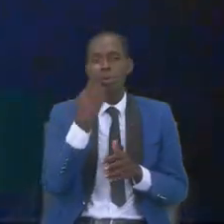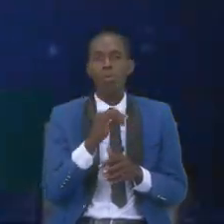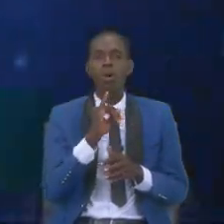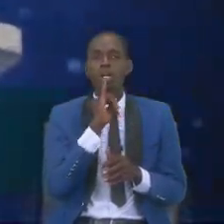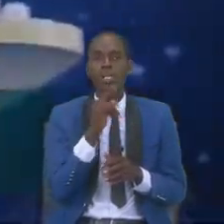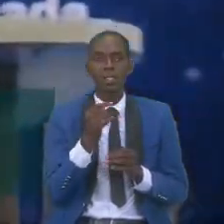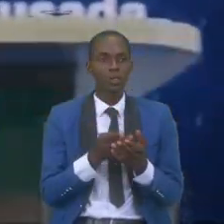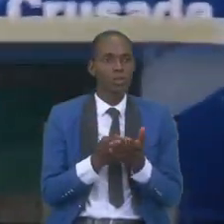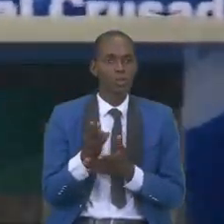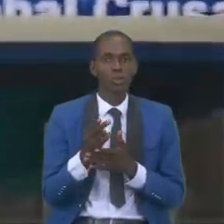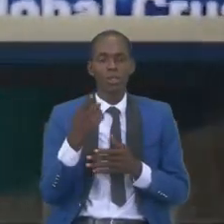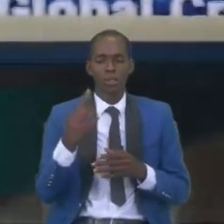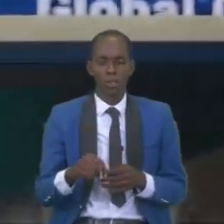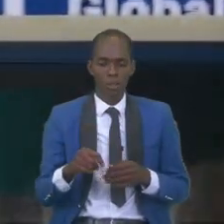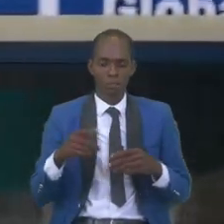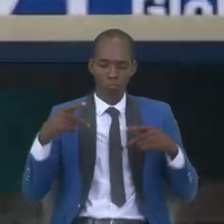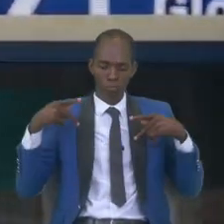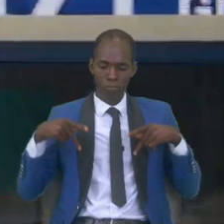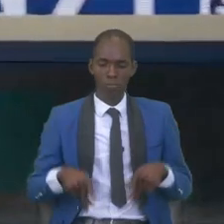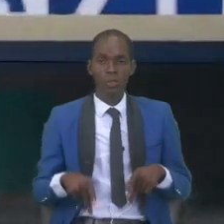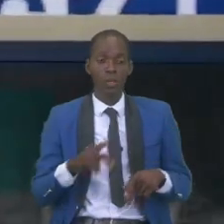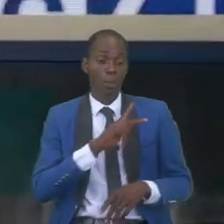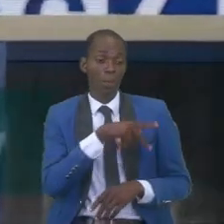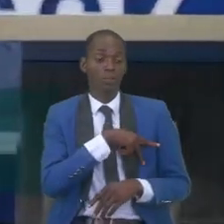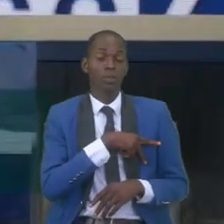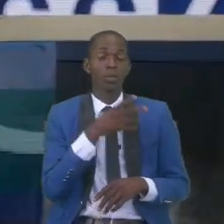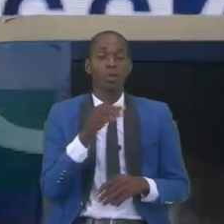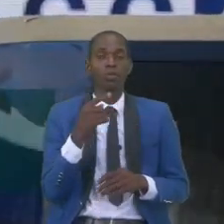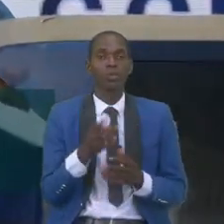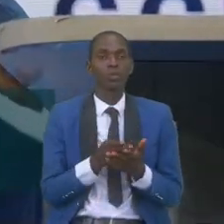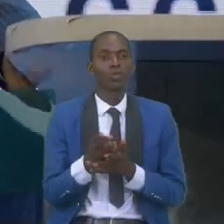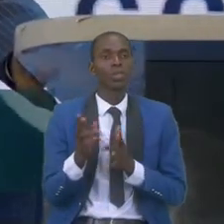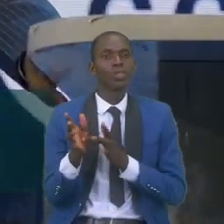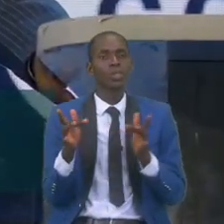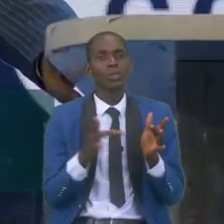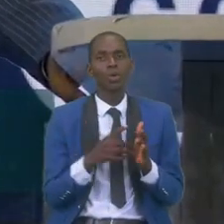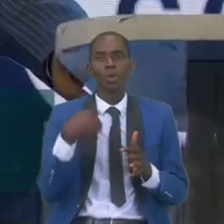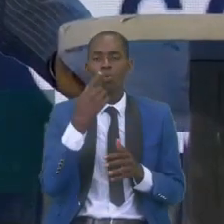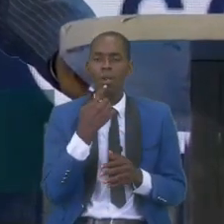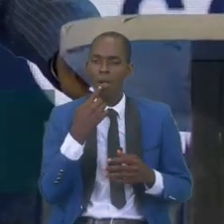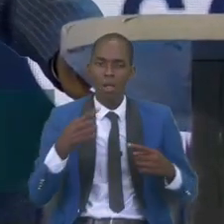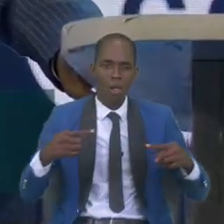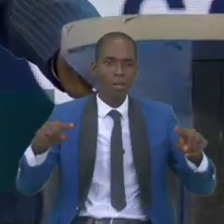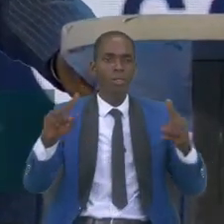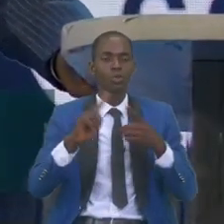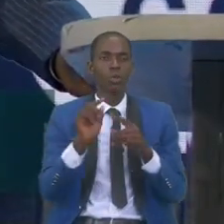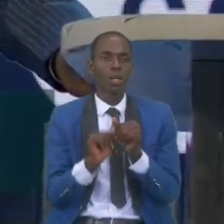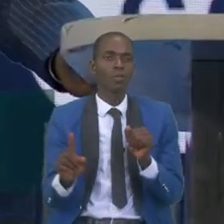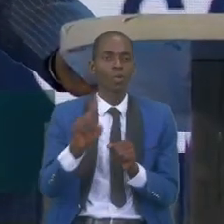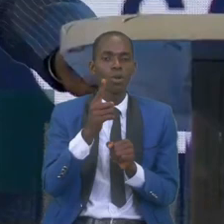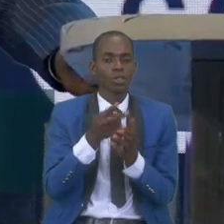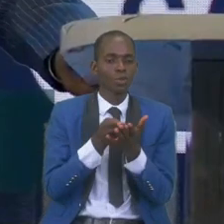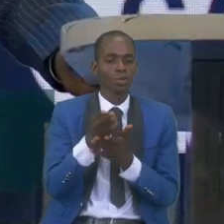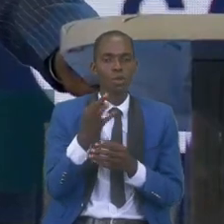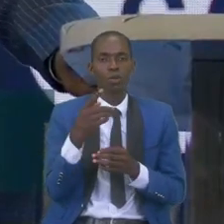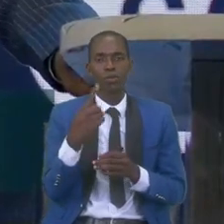the personification of the truth, Jesus, who told everyone the truth of the word,